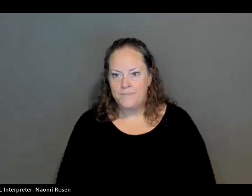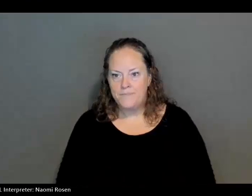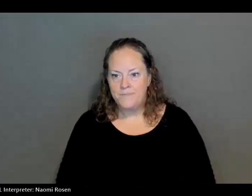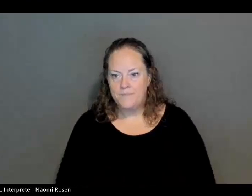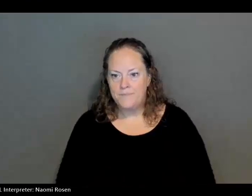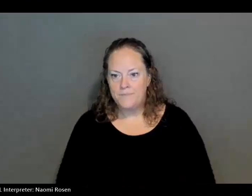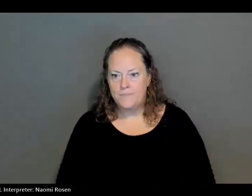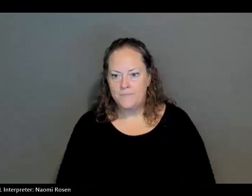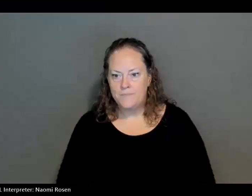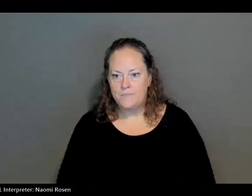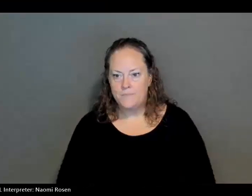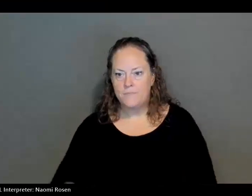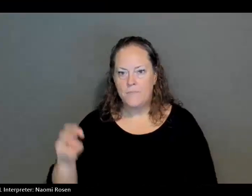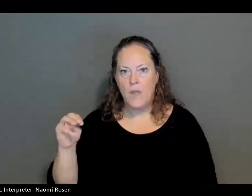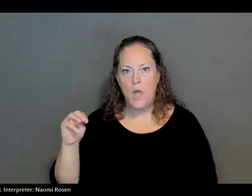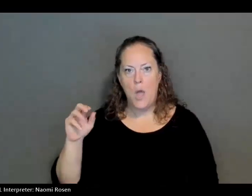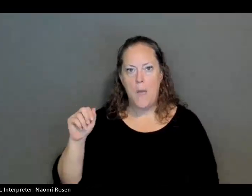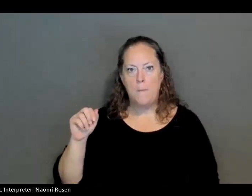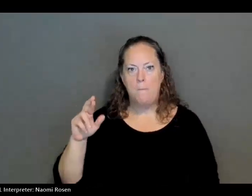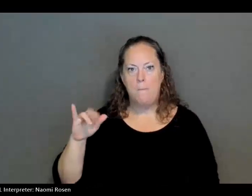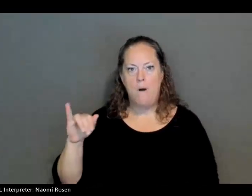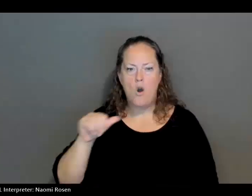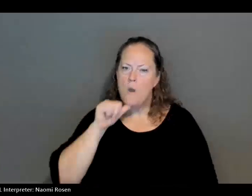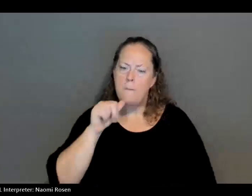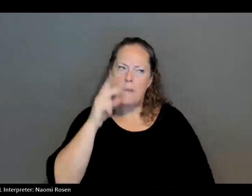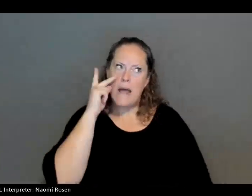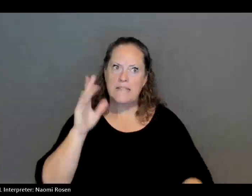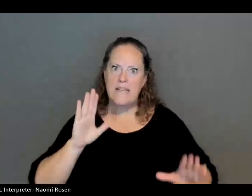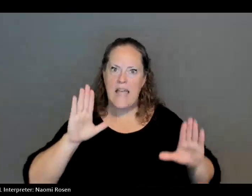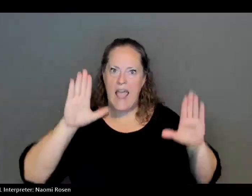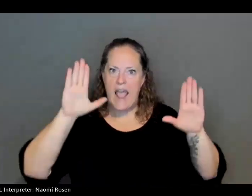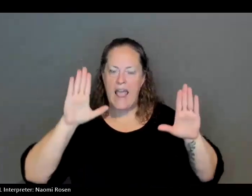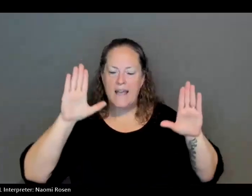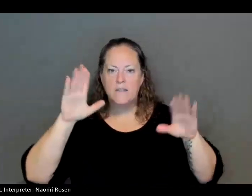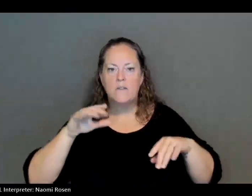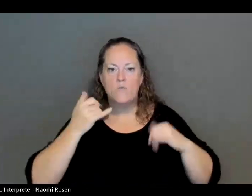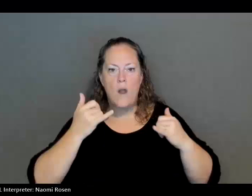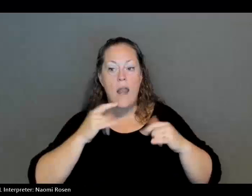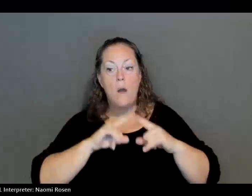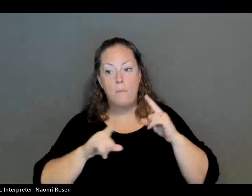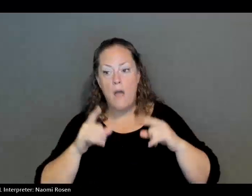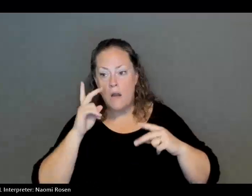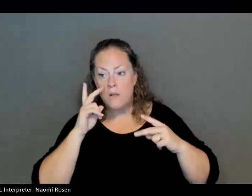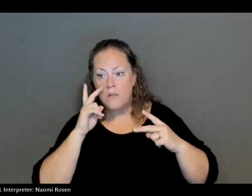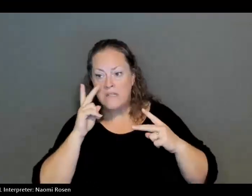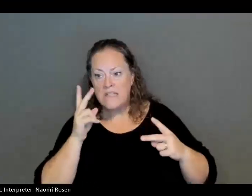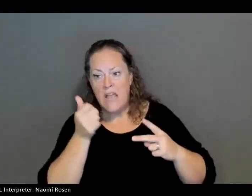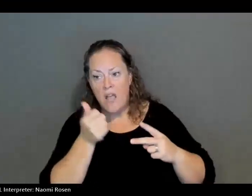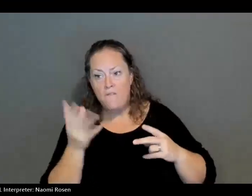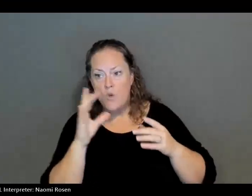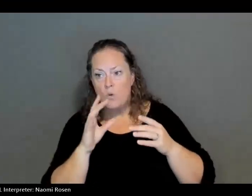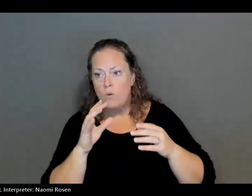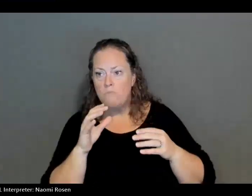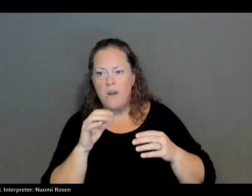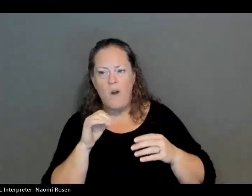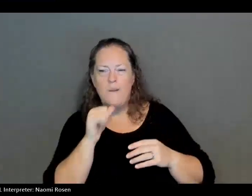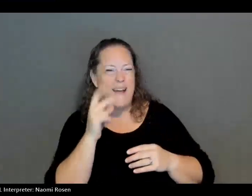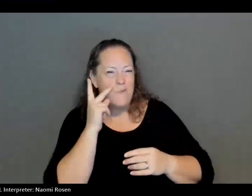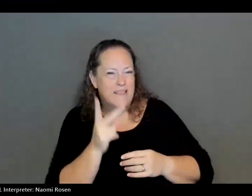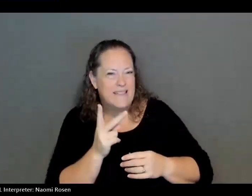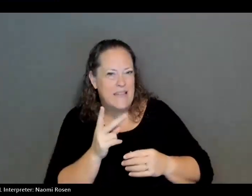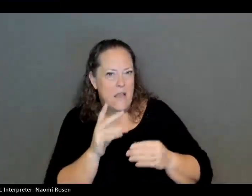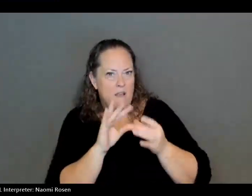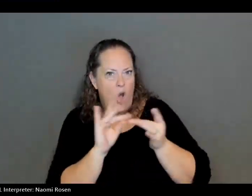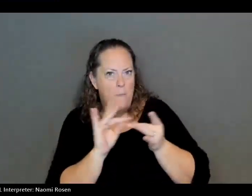I don't see any hands at the moment, nor comments on the chat or questions.